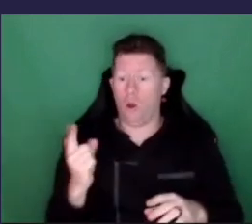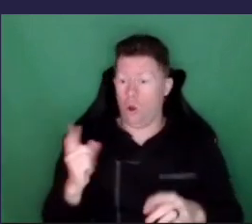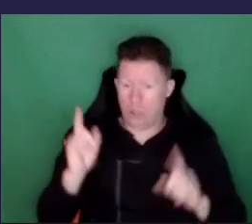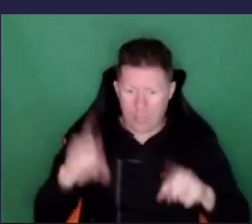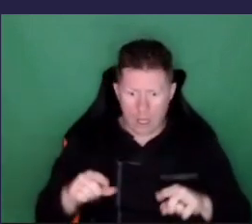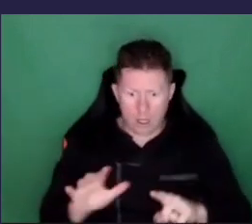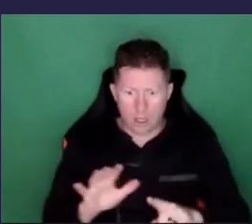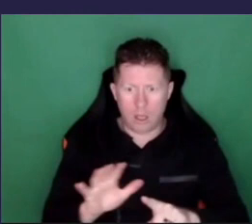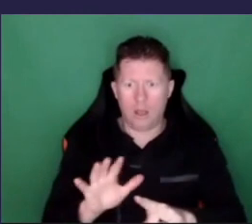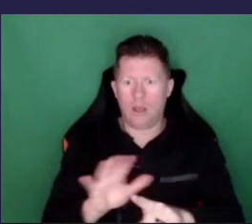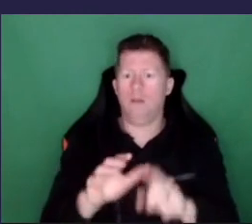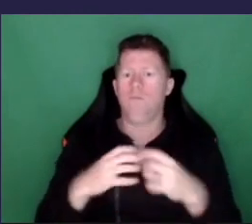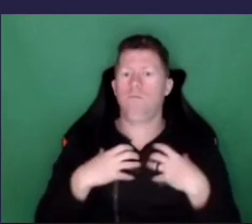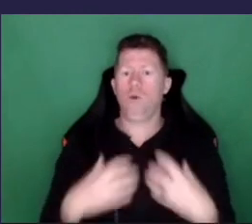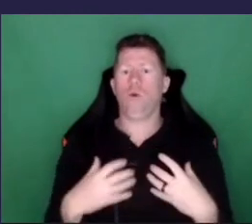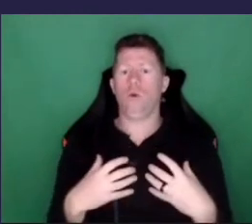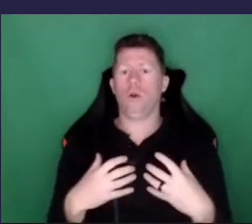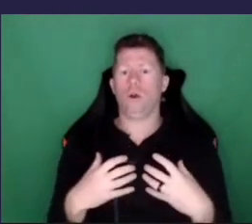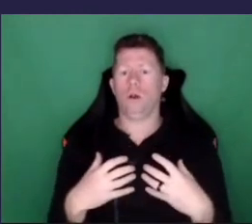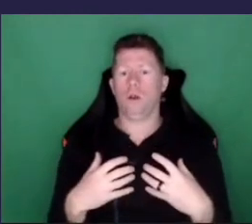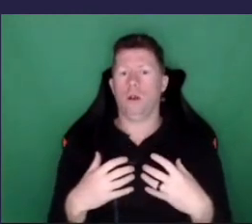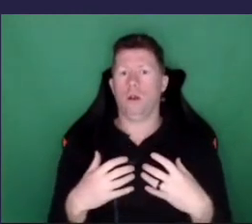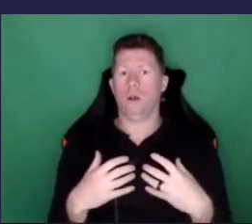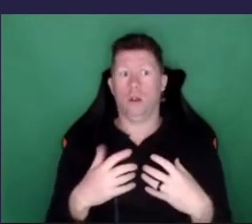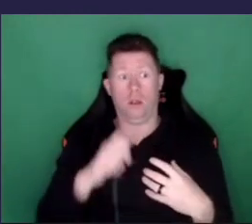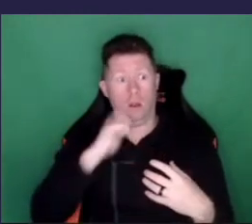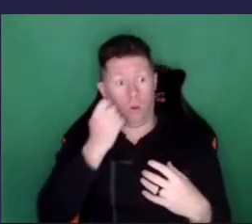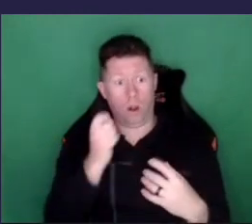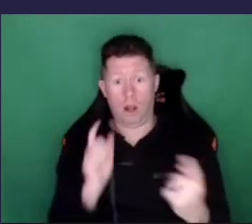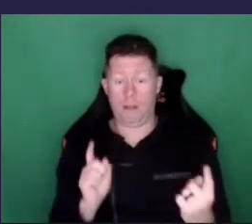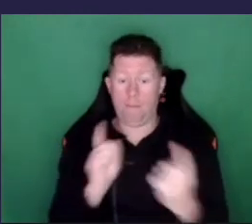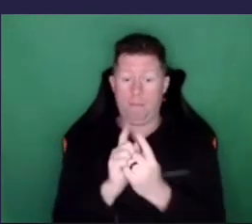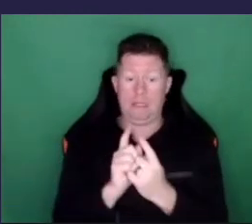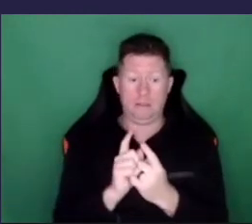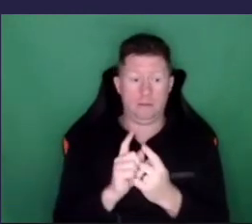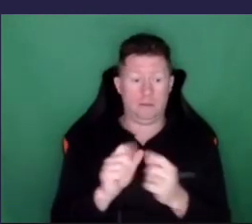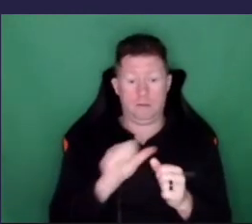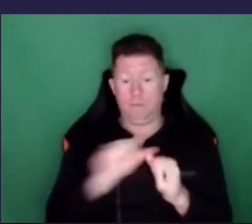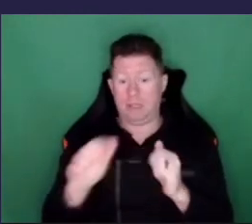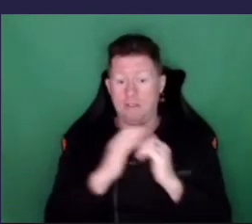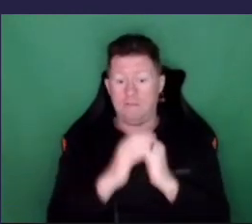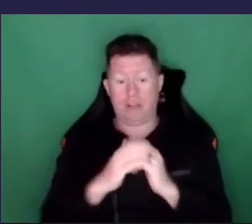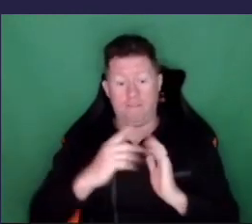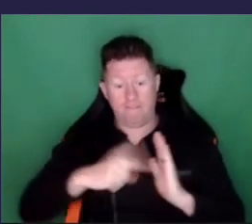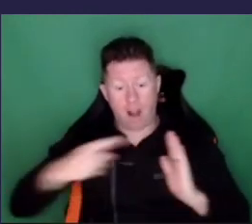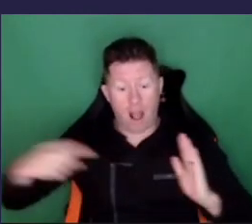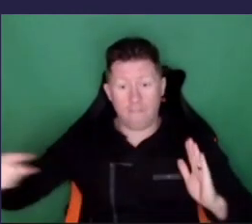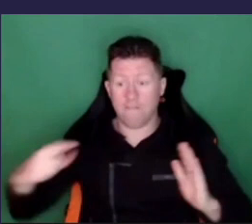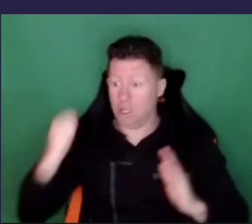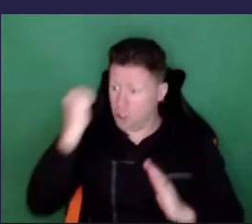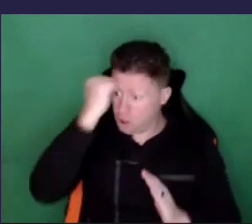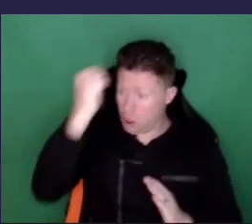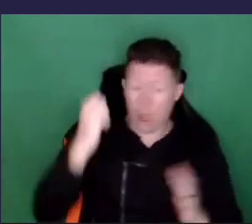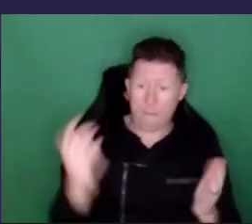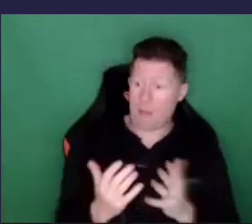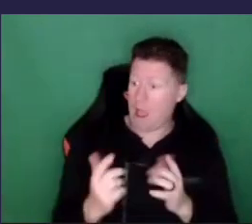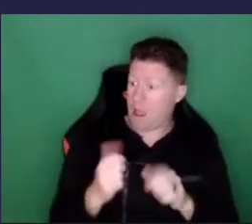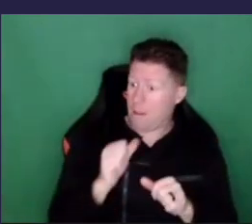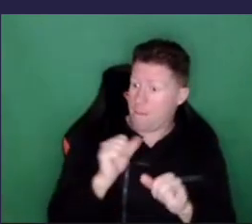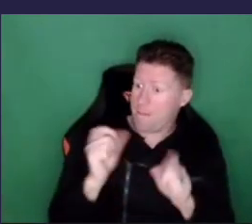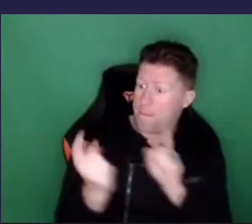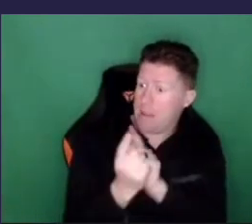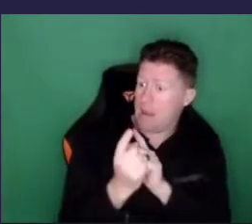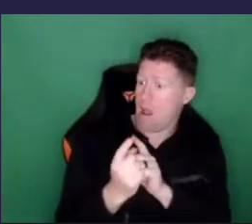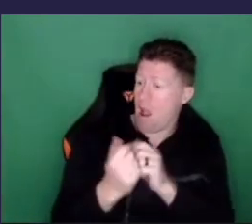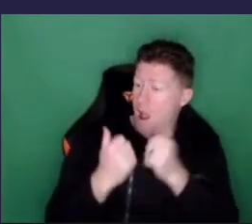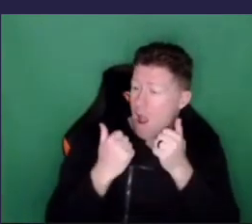soccer. Are they going to meet their best friend for life playing soccer? Maybe, maybe not. But what I do know is now